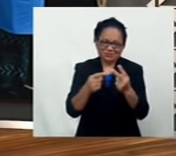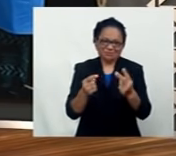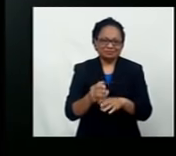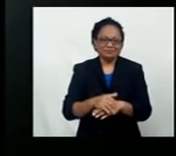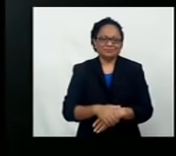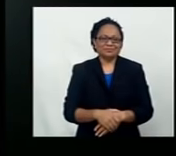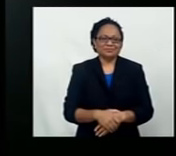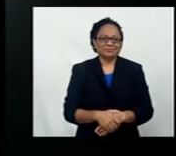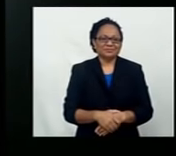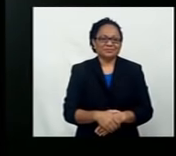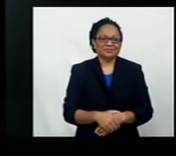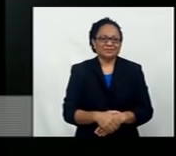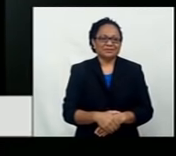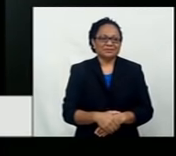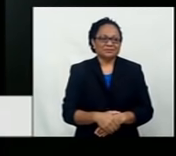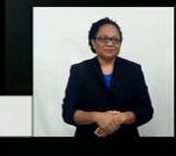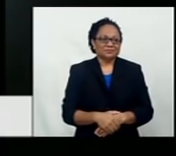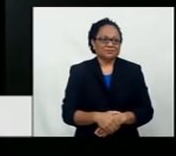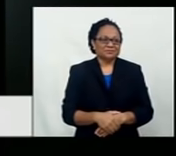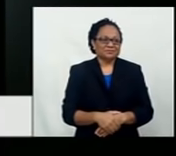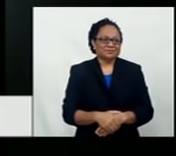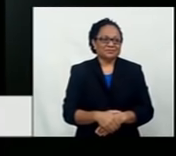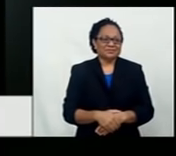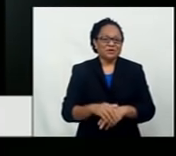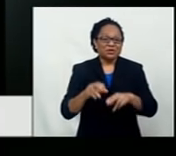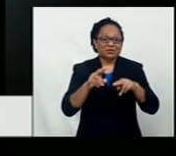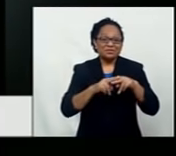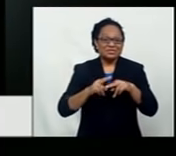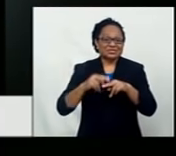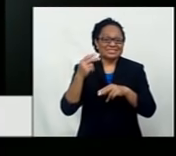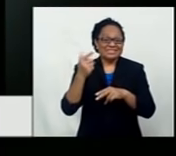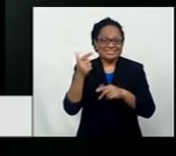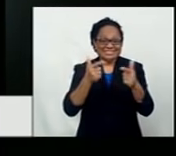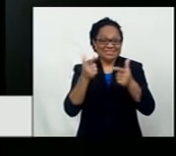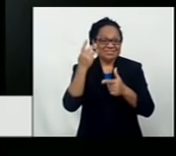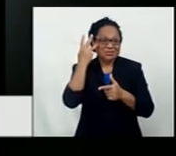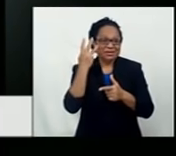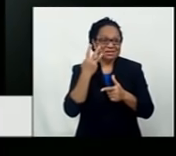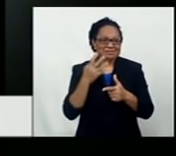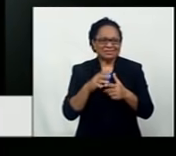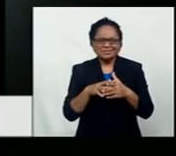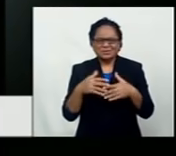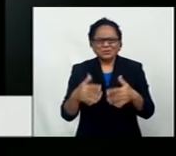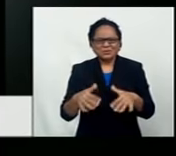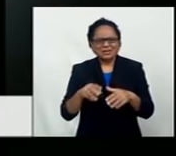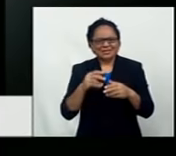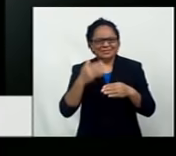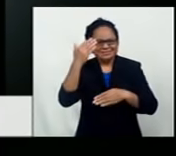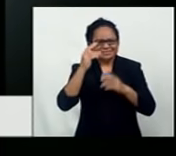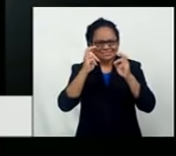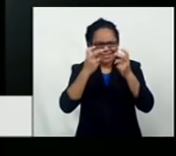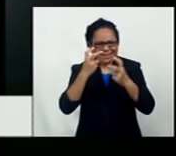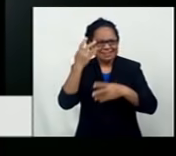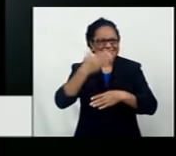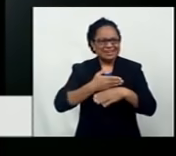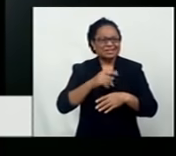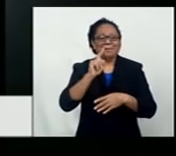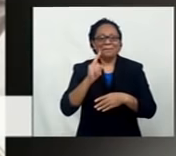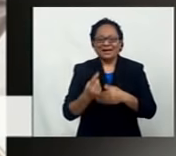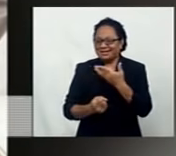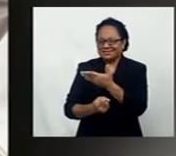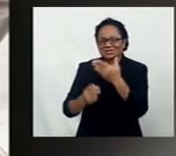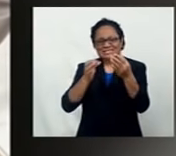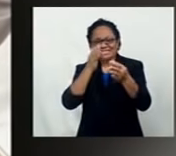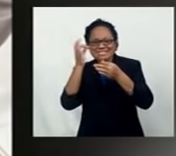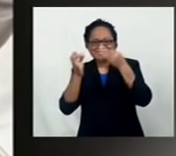report. The Fijiana playing their part on a dark and cold Nandi night with the hope of lifting our athlete